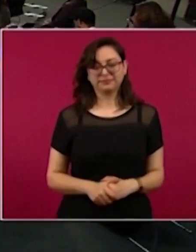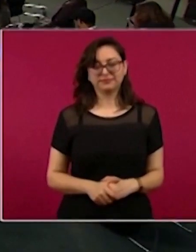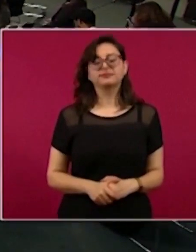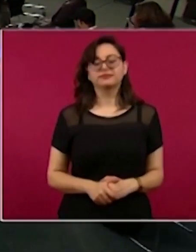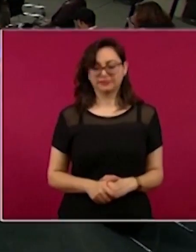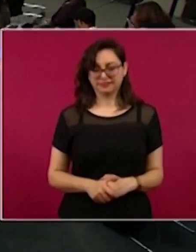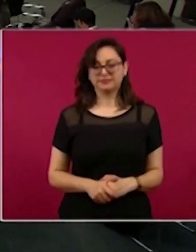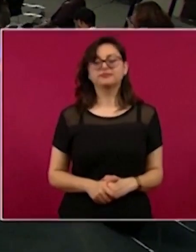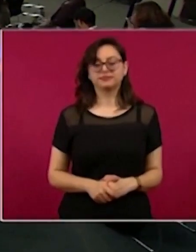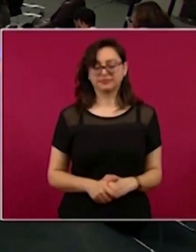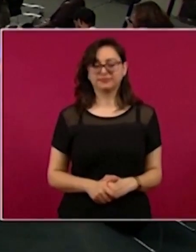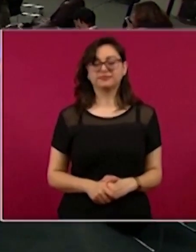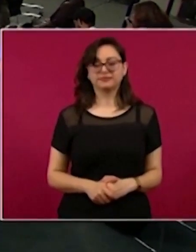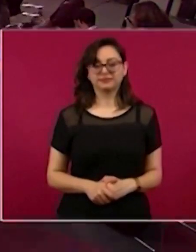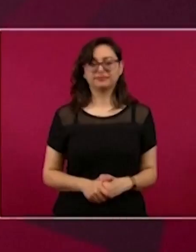Sí.